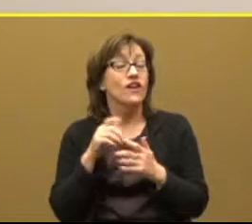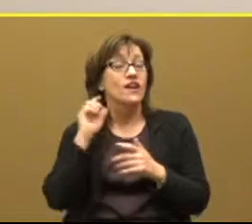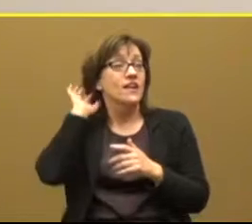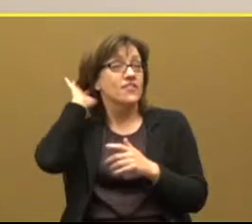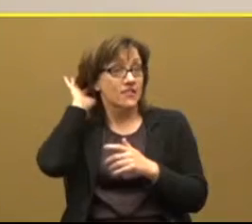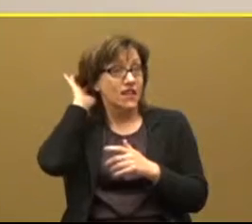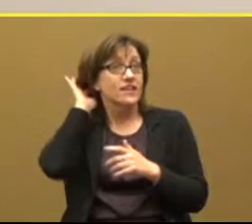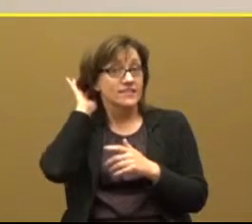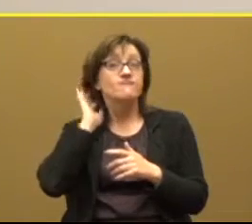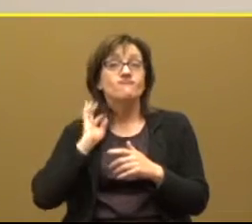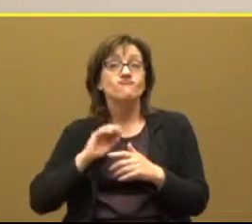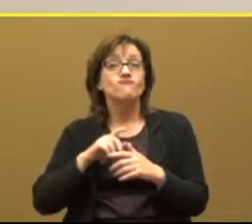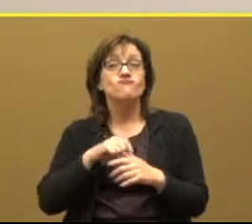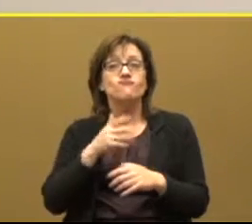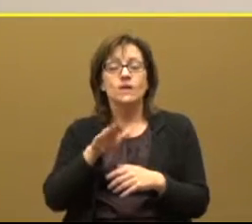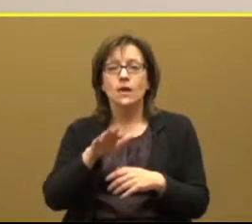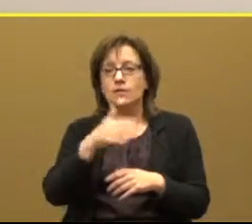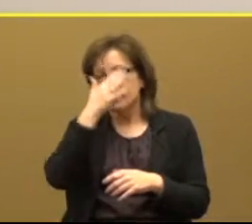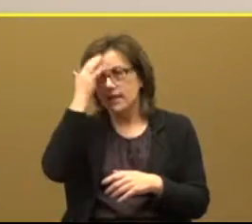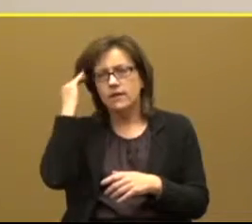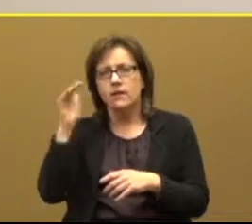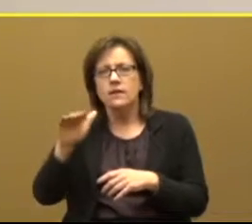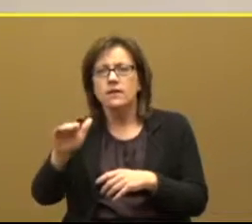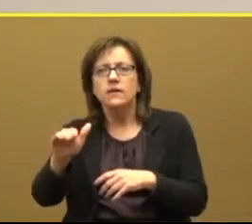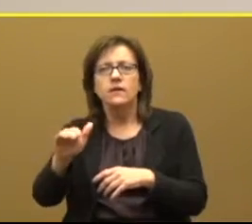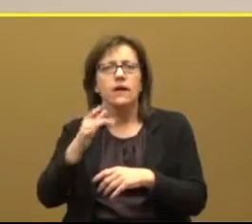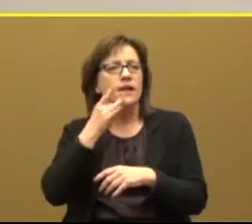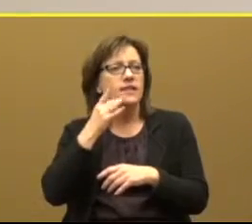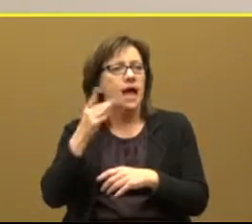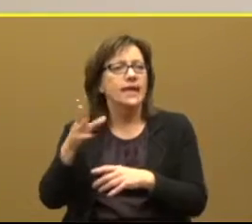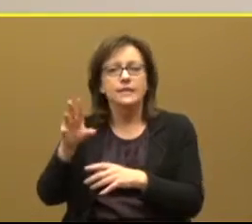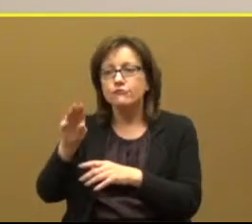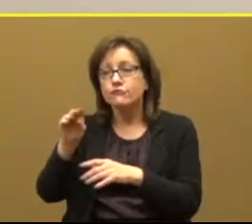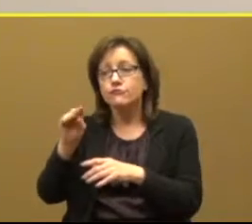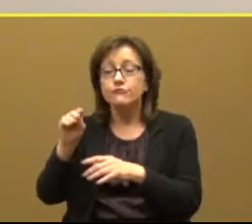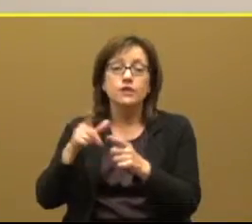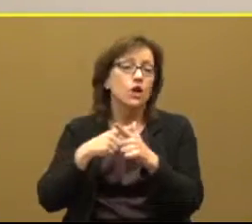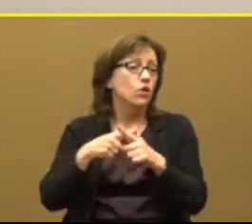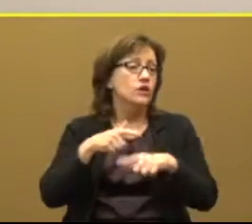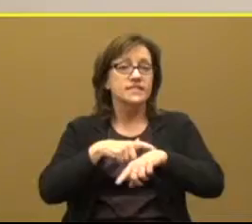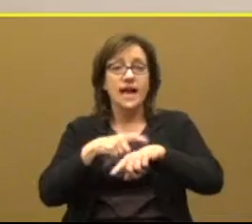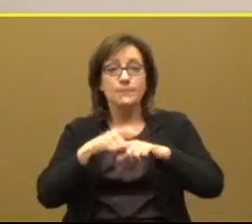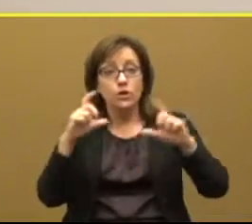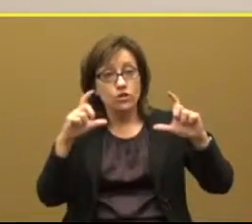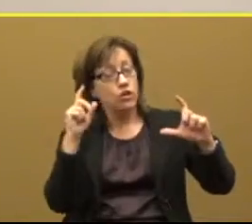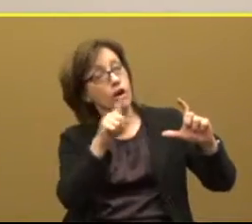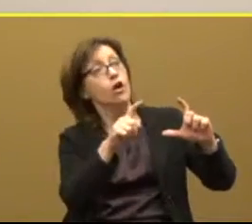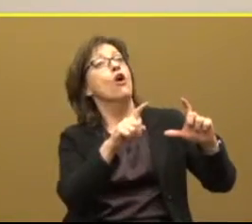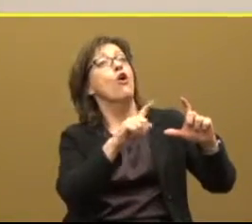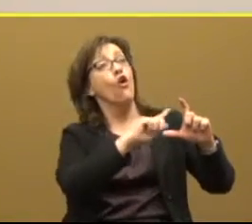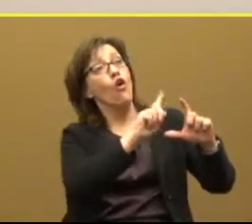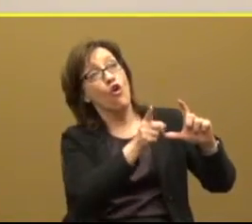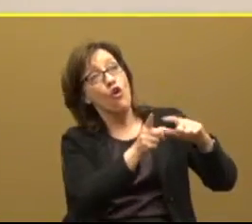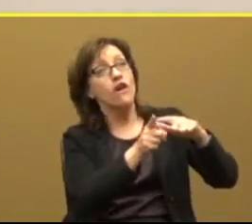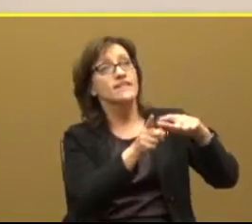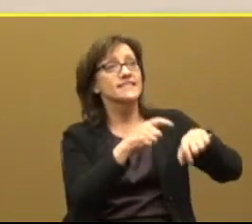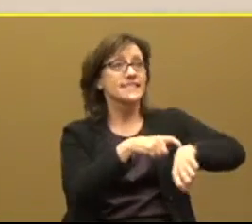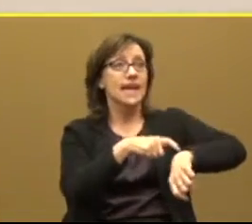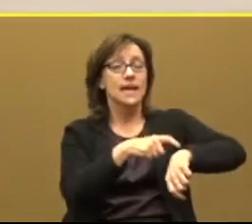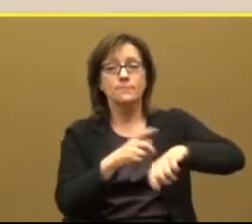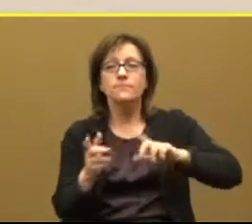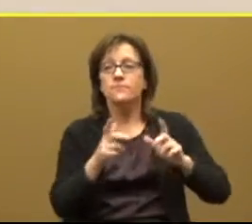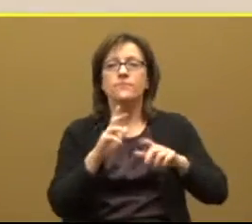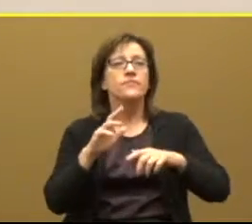I absolutely would cue them with a light, cue them with a visual timer, have them transition frequently in the classroom all